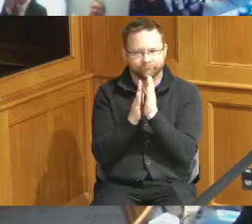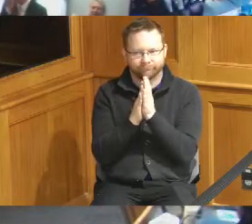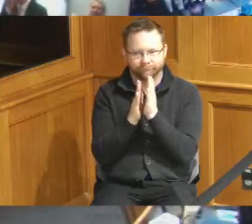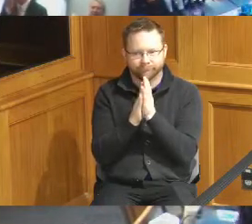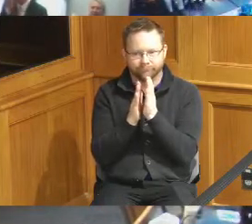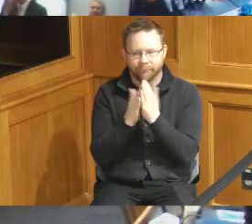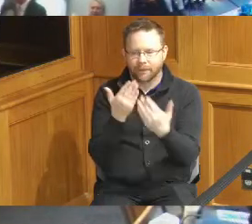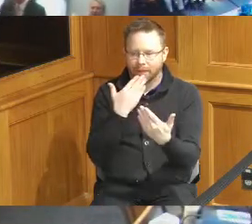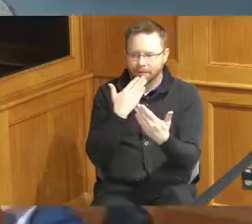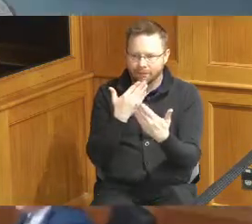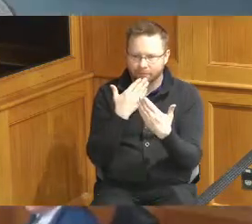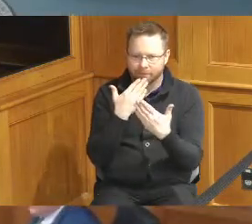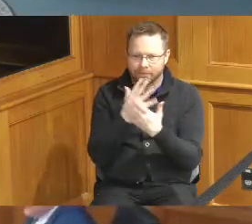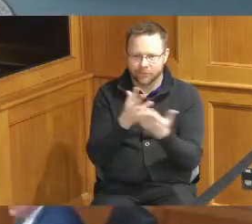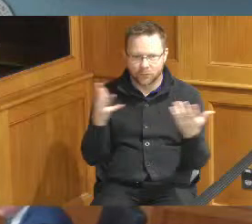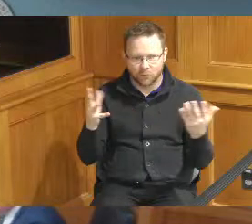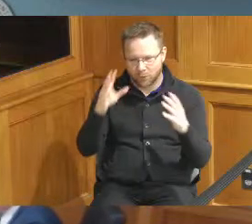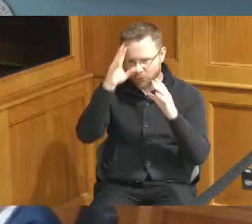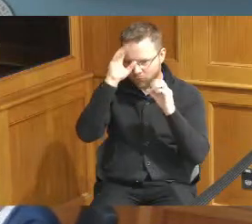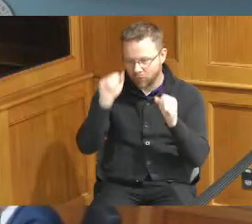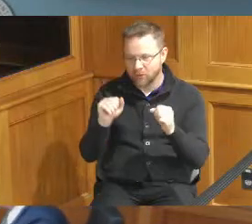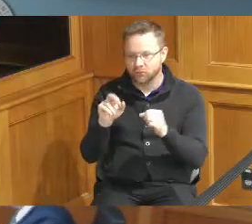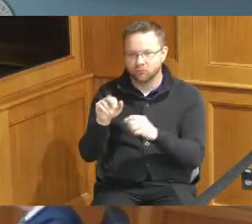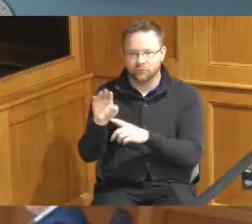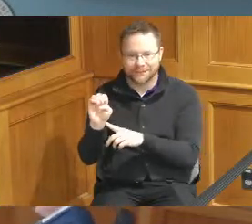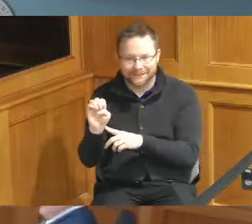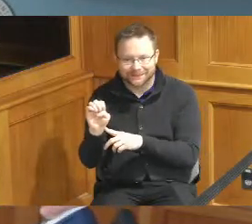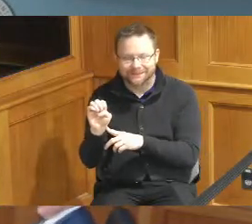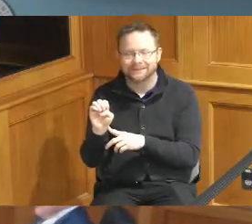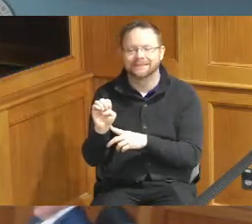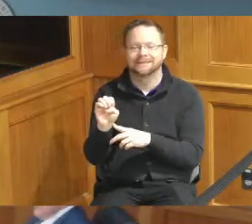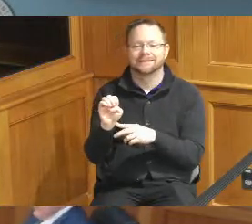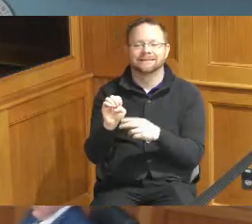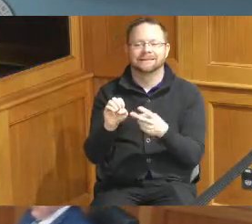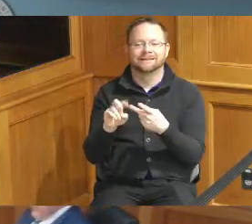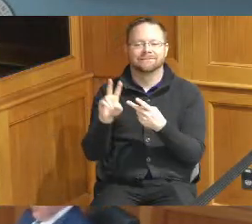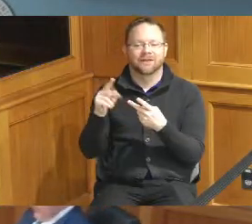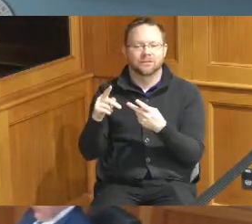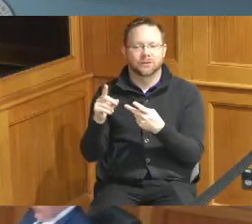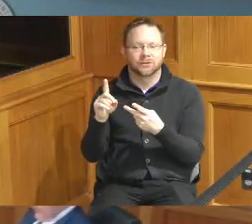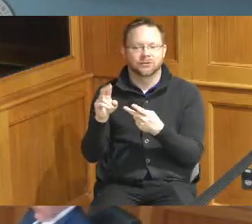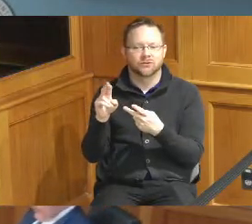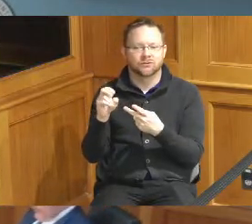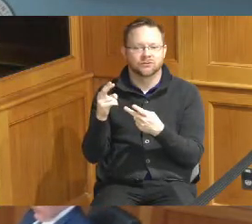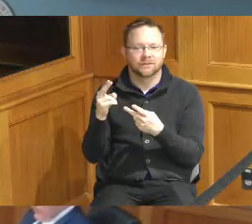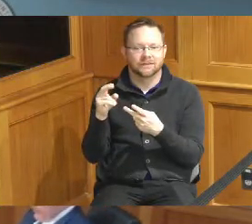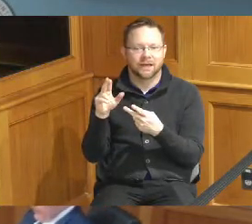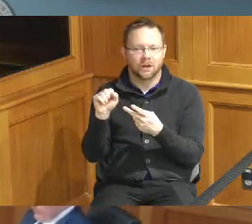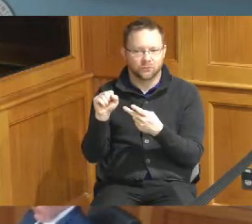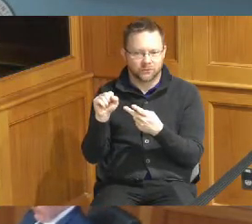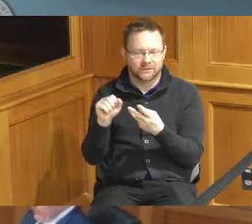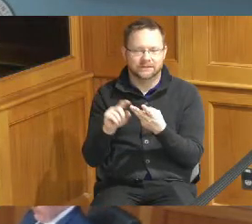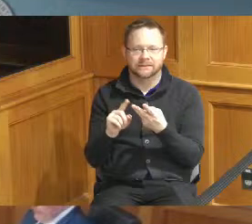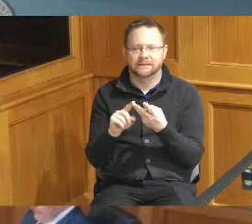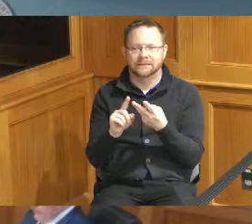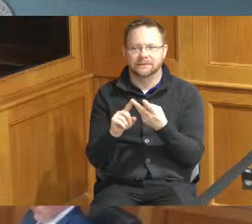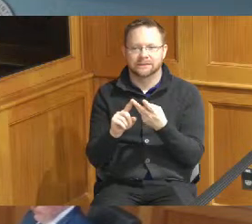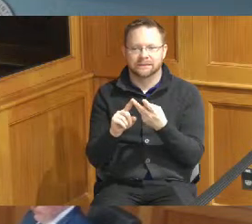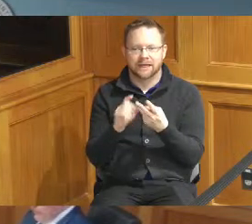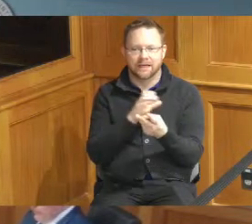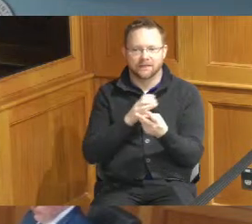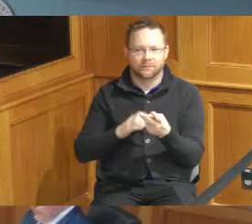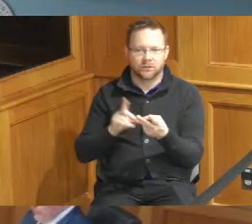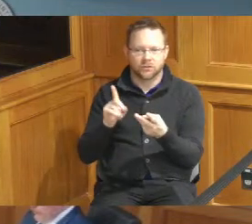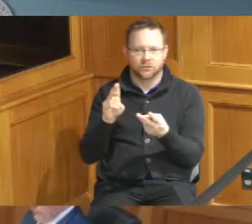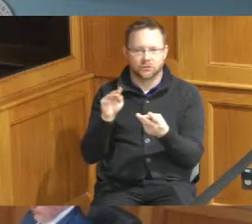Thank you so much, President Alicia Reese, Vice President Denise Treehouse, and